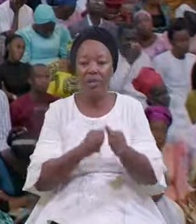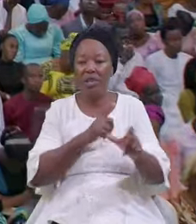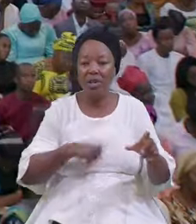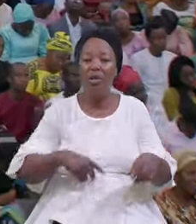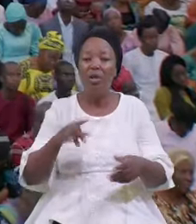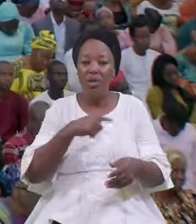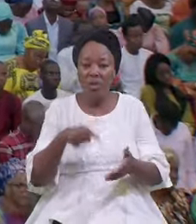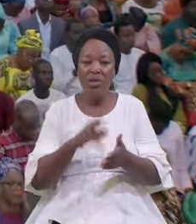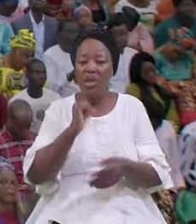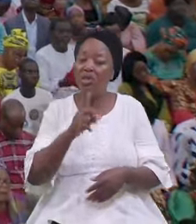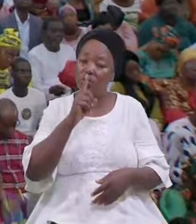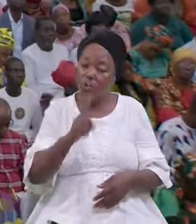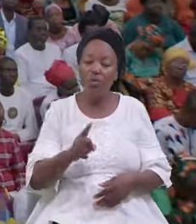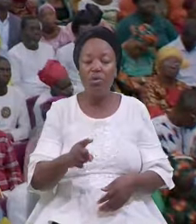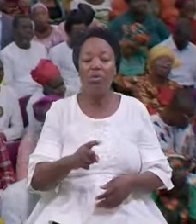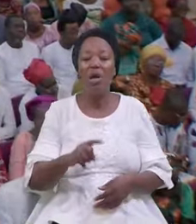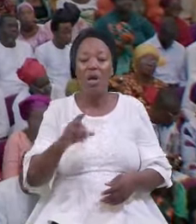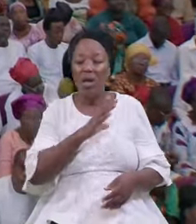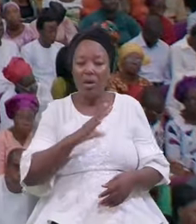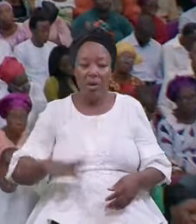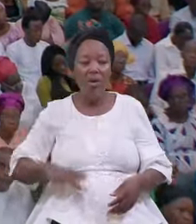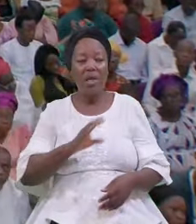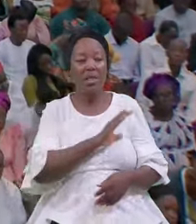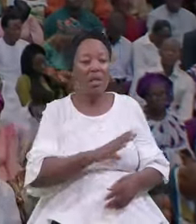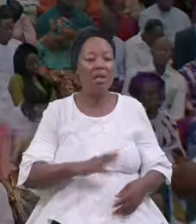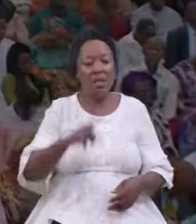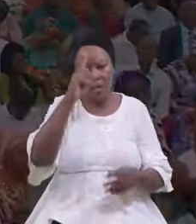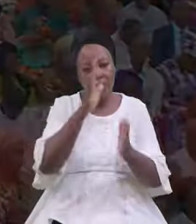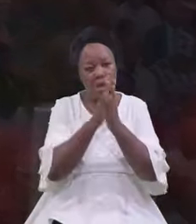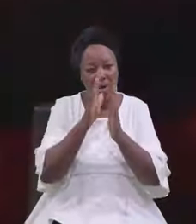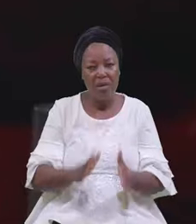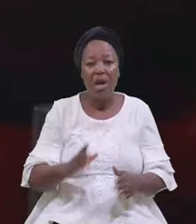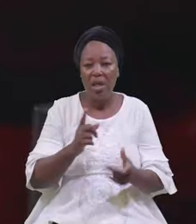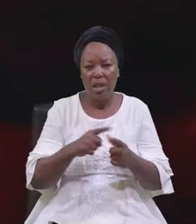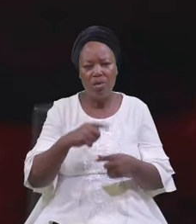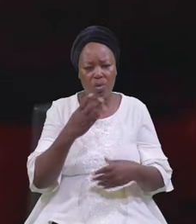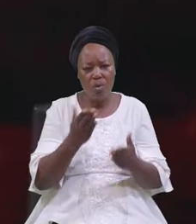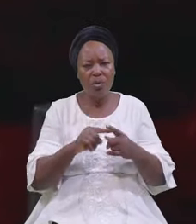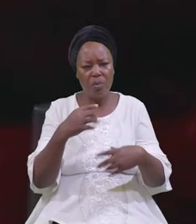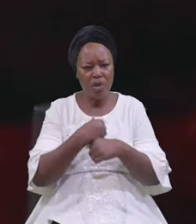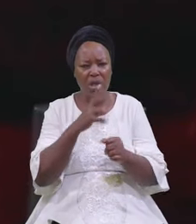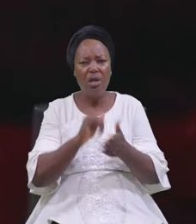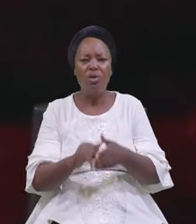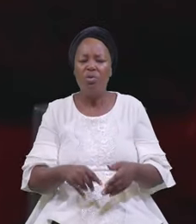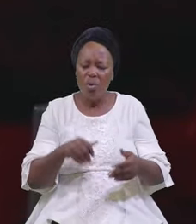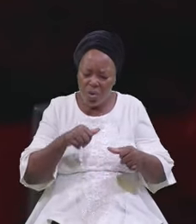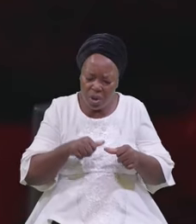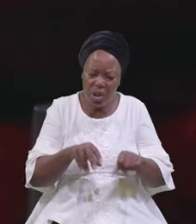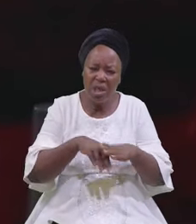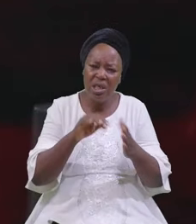Christ-like Levites. And you want to make sure that you reaffirm the consecration today,